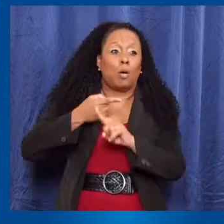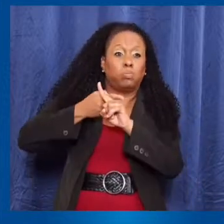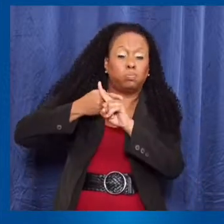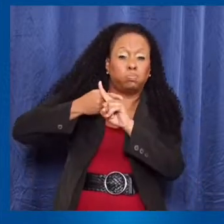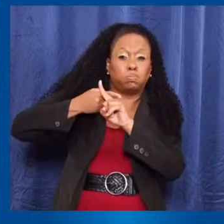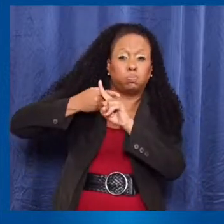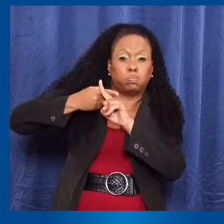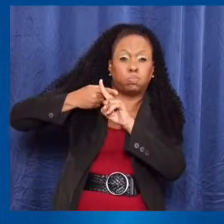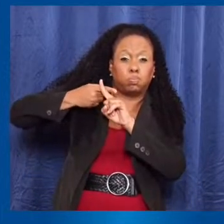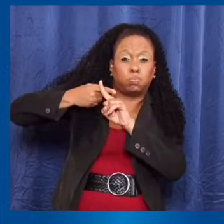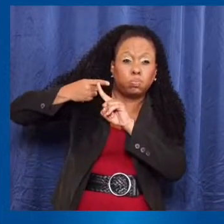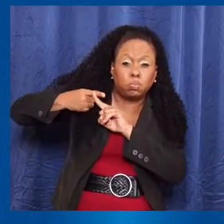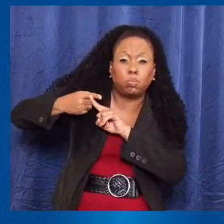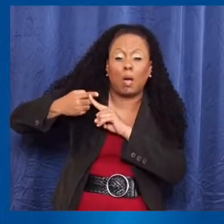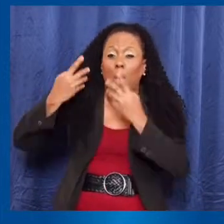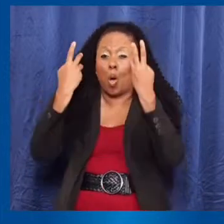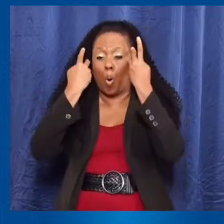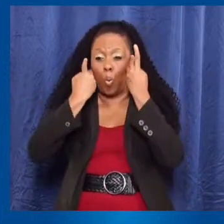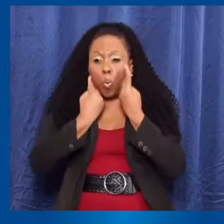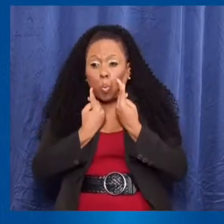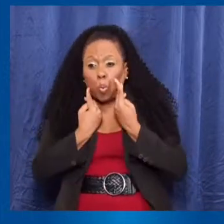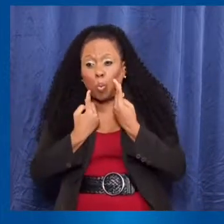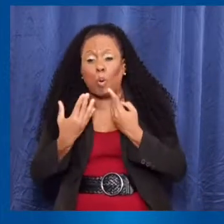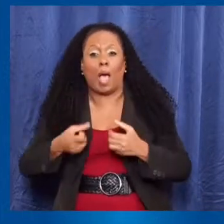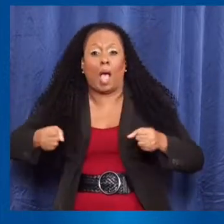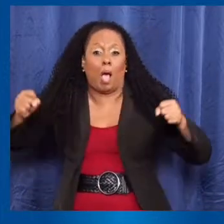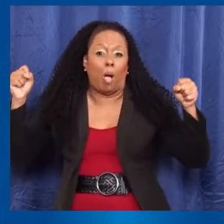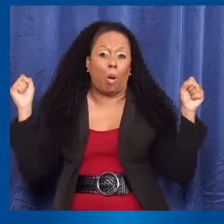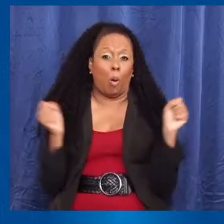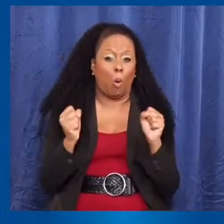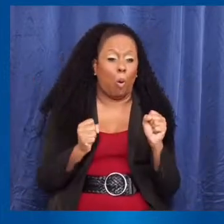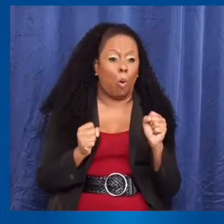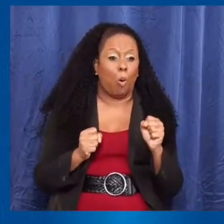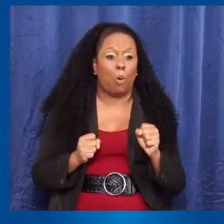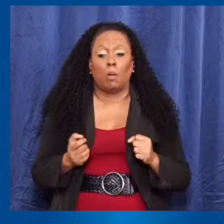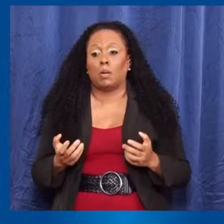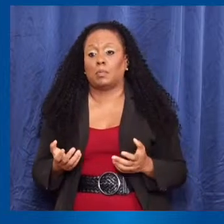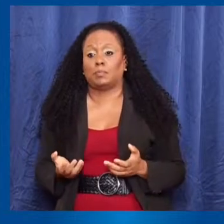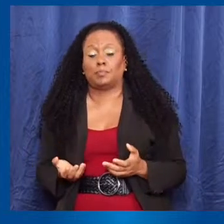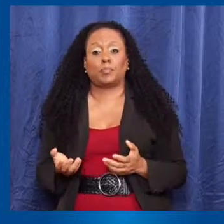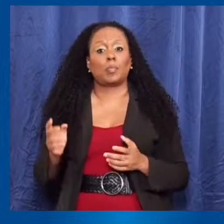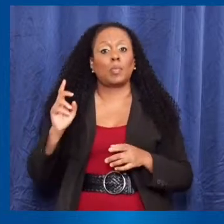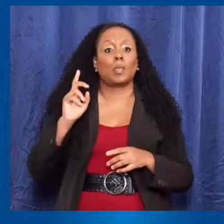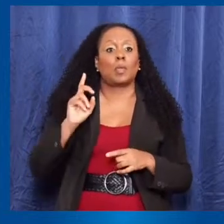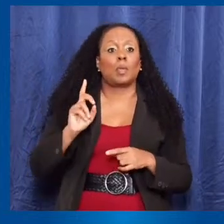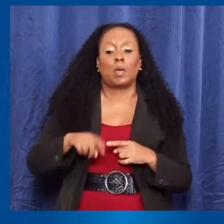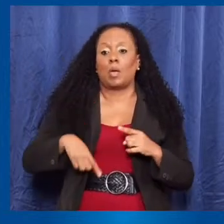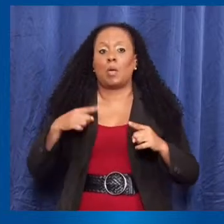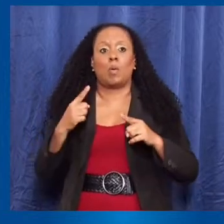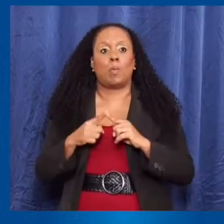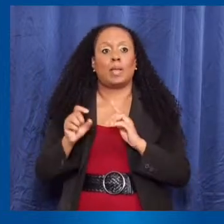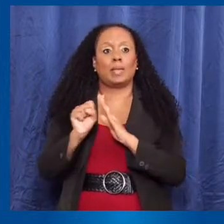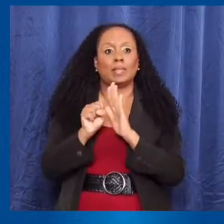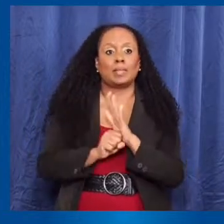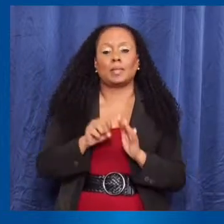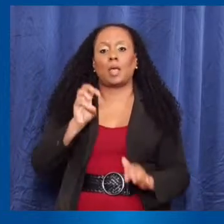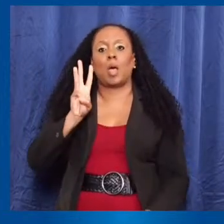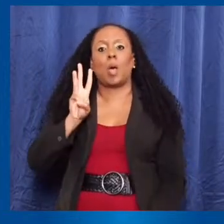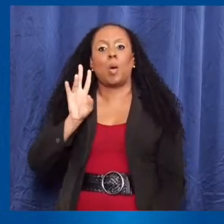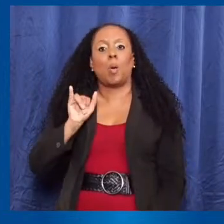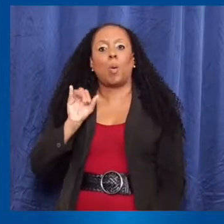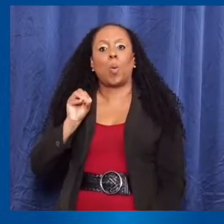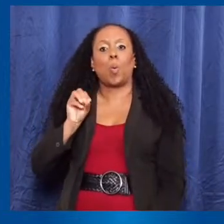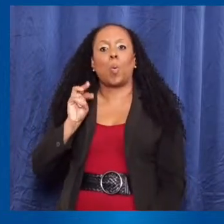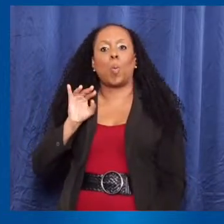as Third World taught us, then we have problems. As long as Wyoming can come within 30 degrees of the temperature